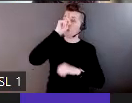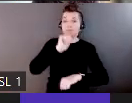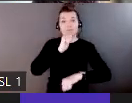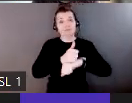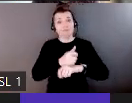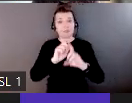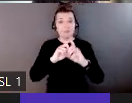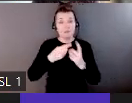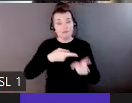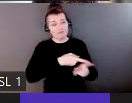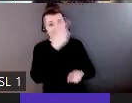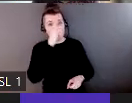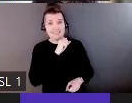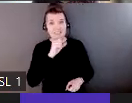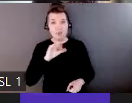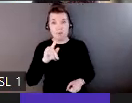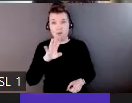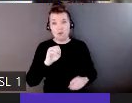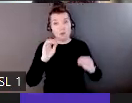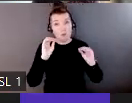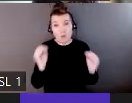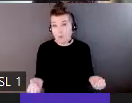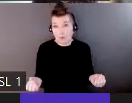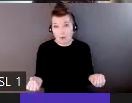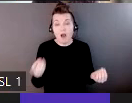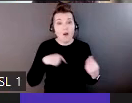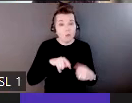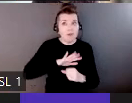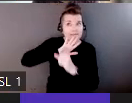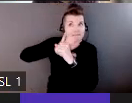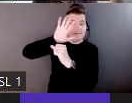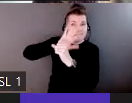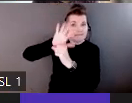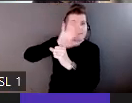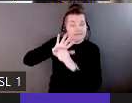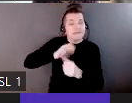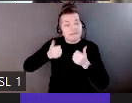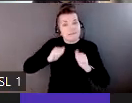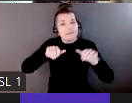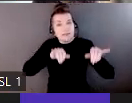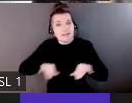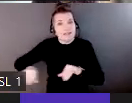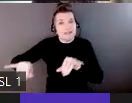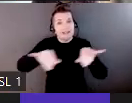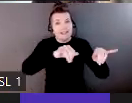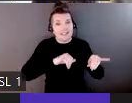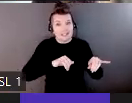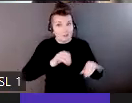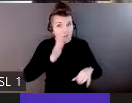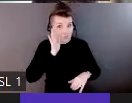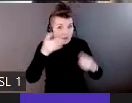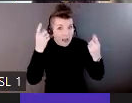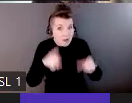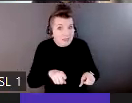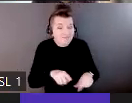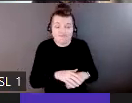We're advocated and we lobby all the time for some standardization in regards to that, but I don't know if we'll ever see it. How do you do it? You